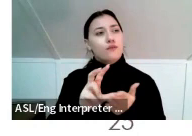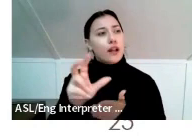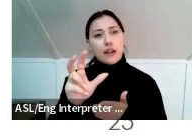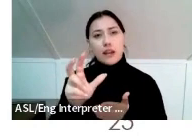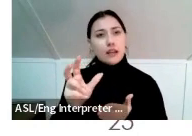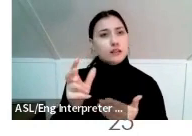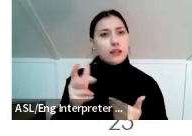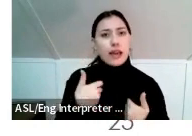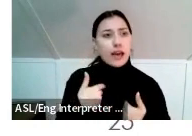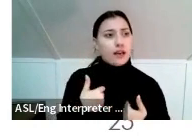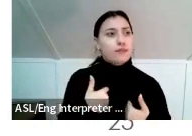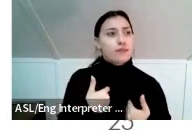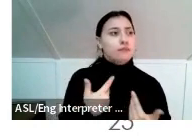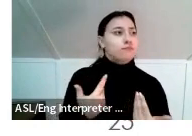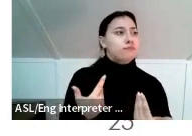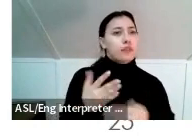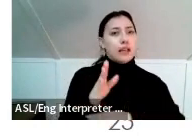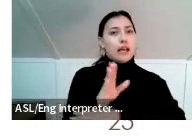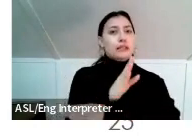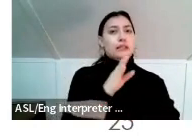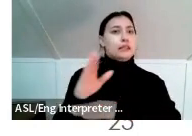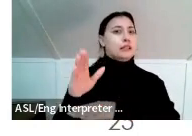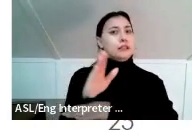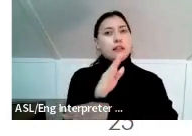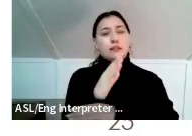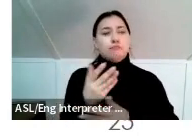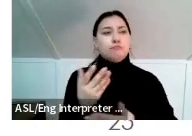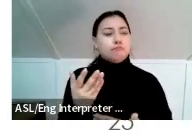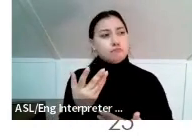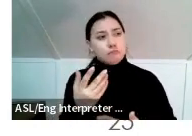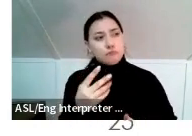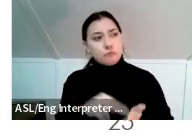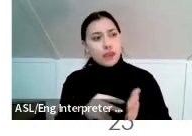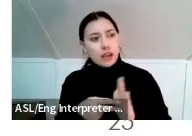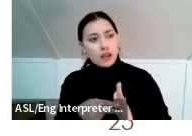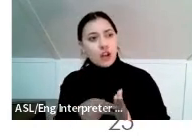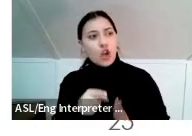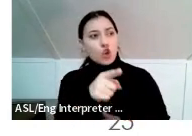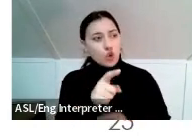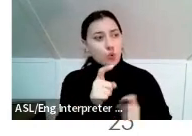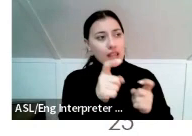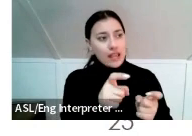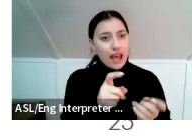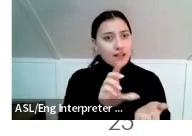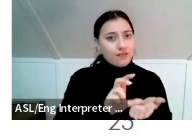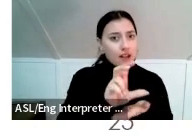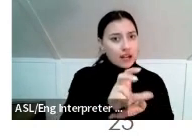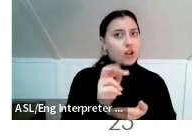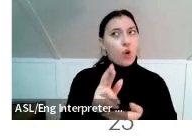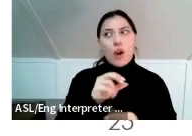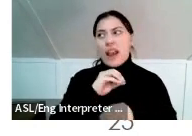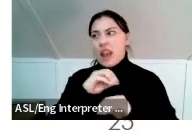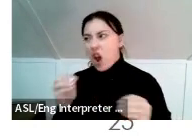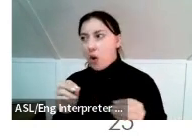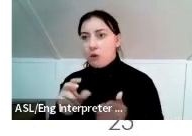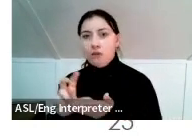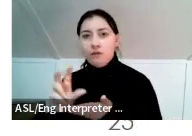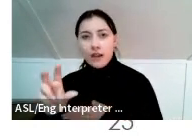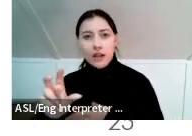is it a scale? And what is the look back periods? How far are you looking back for that? We are looking at the last